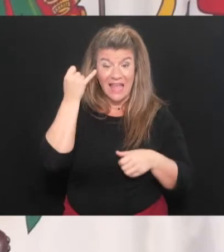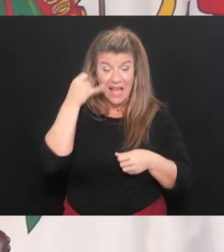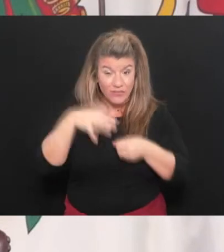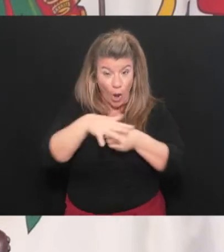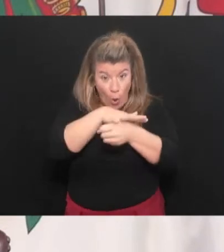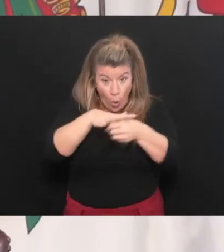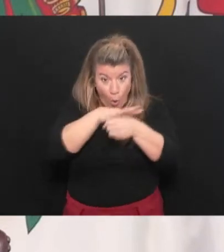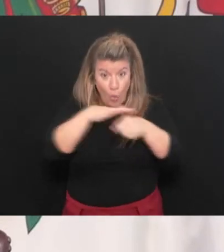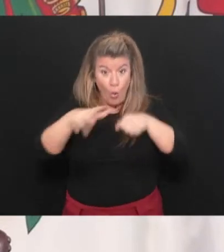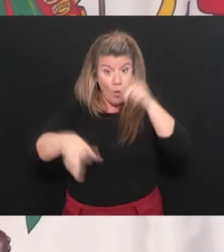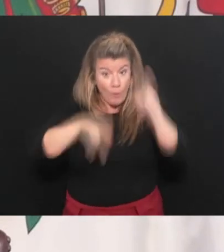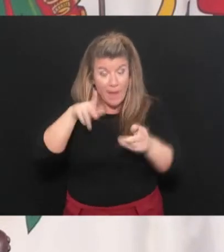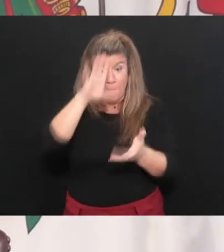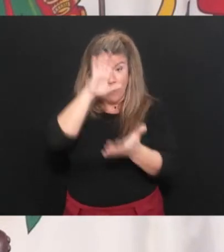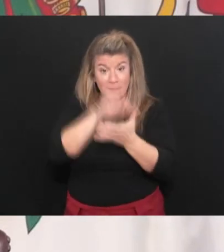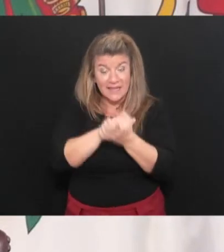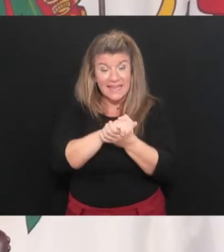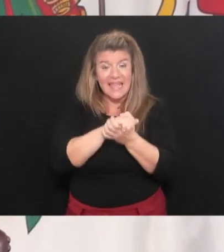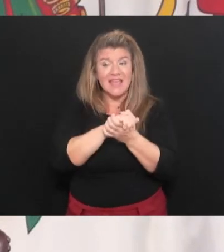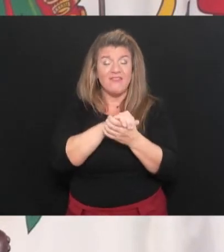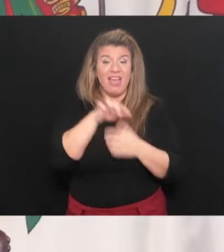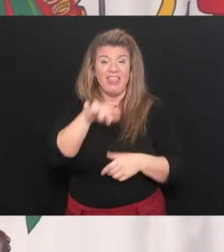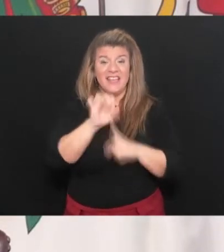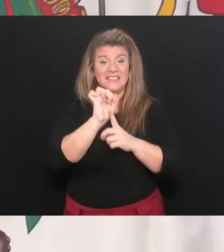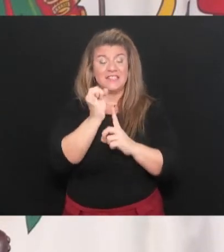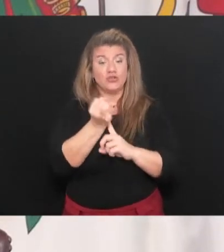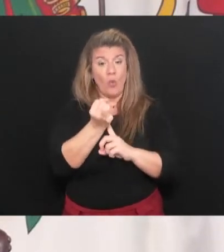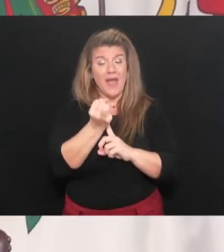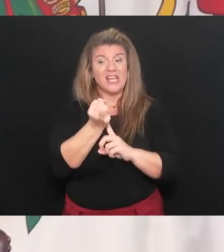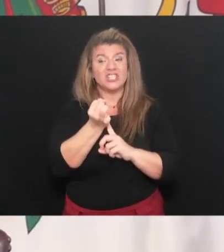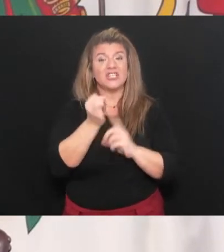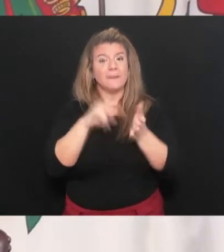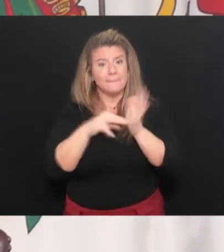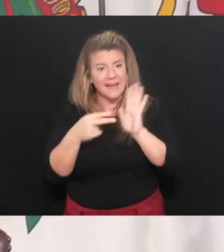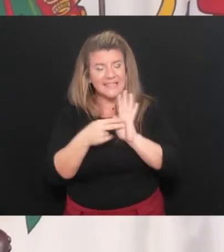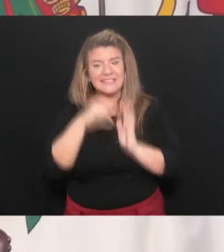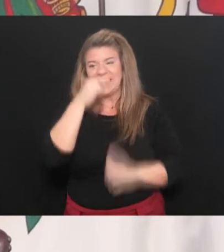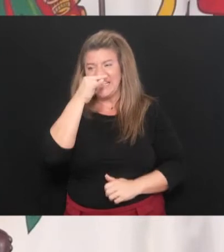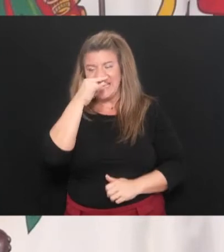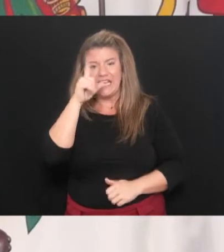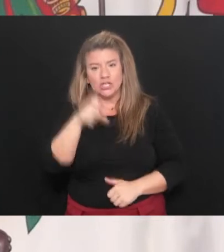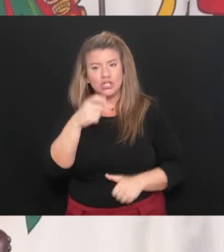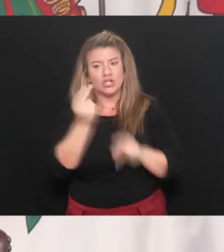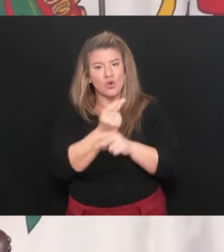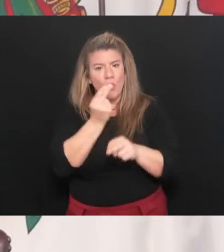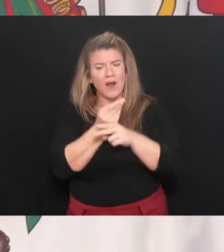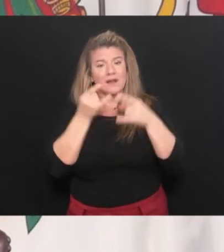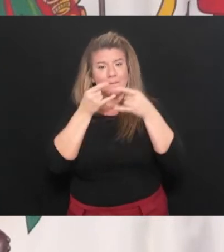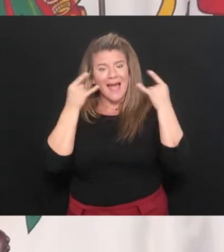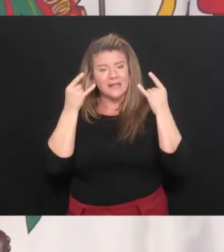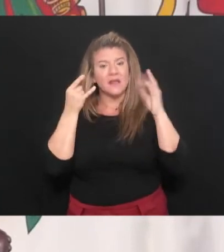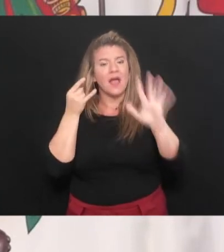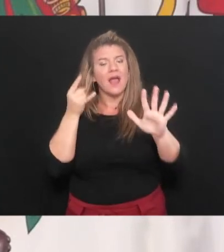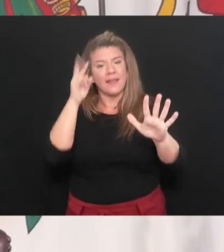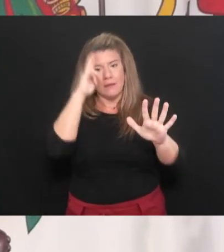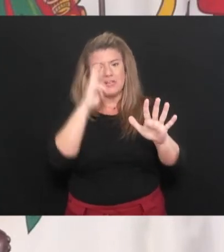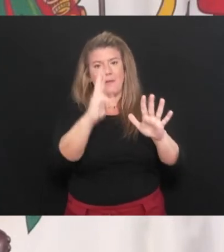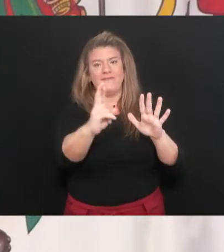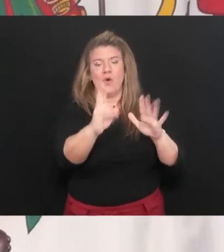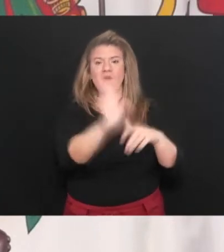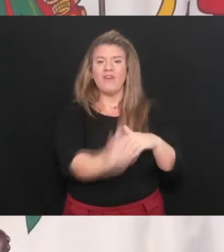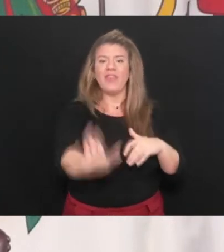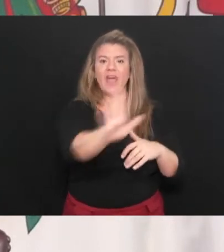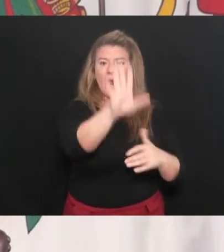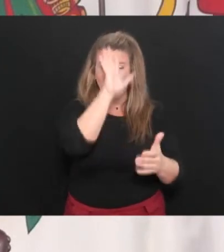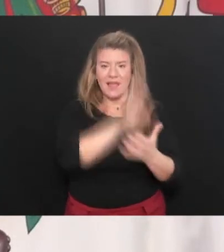that we are absolutely in a situation to where the kids should wear masks, let's be respectful to what they believe.